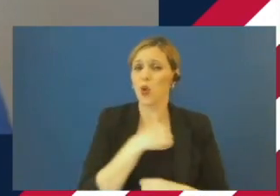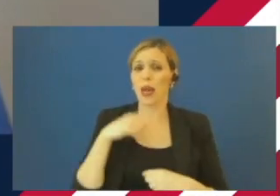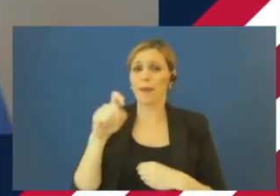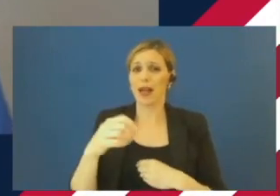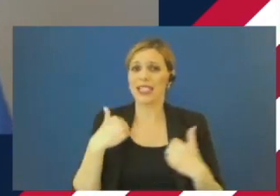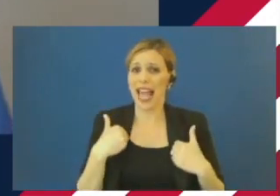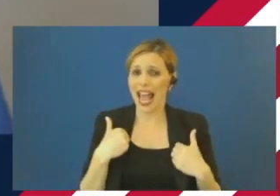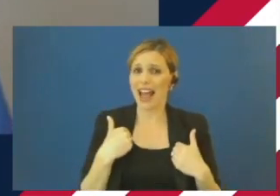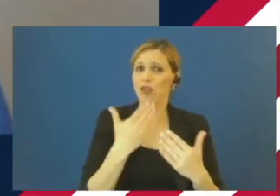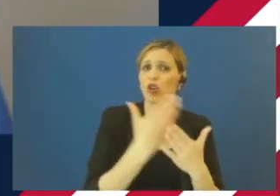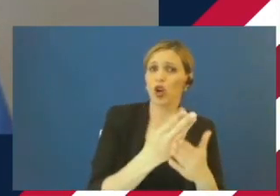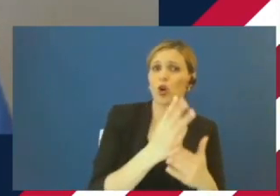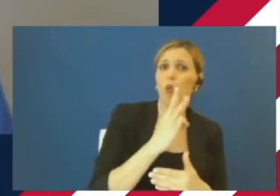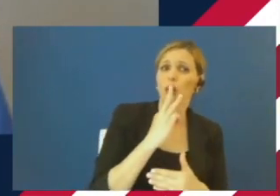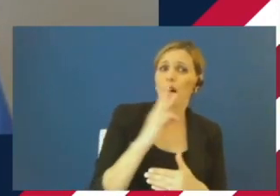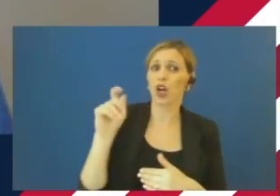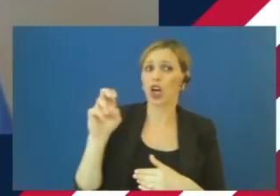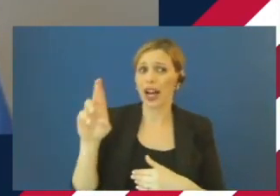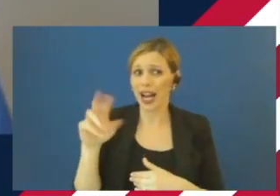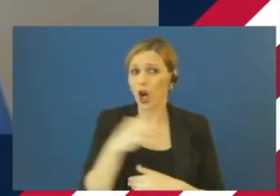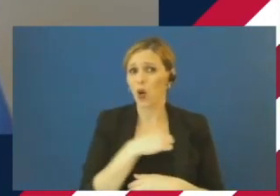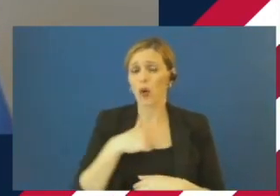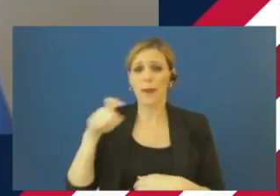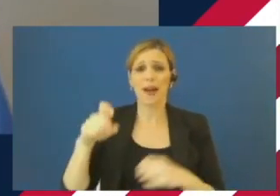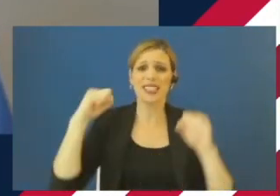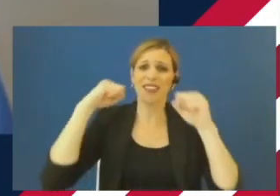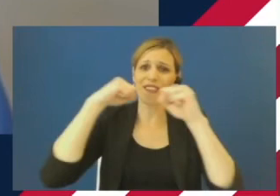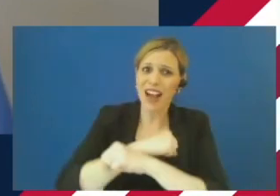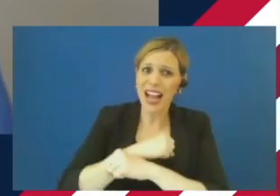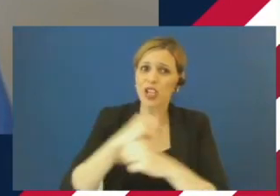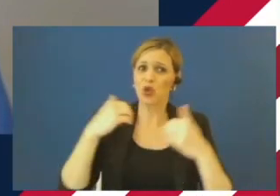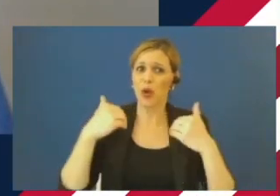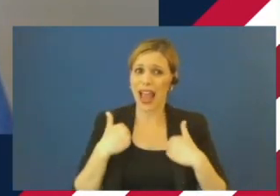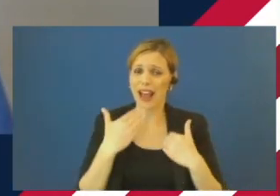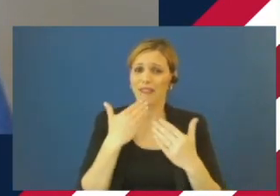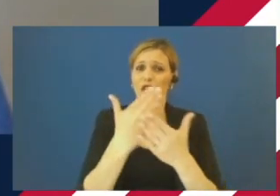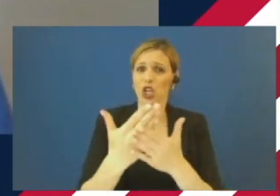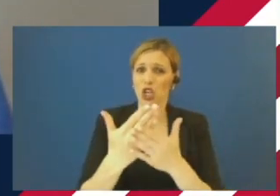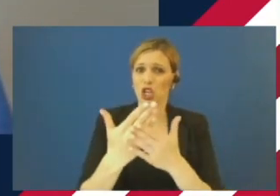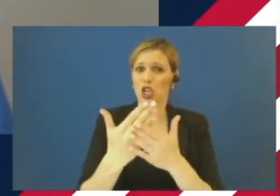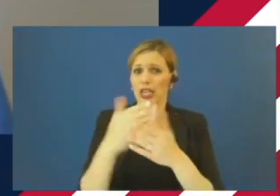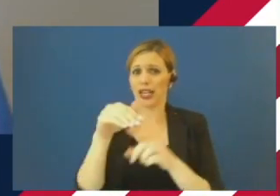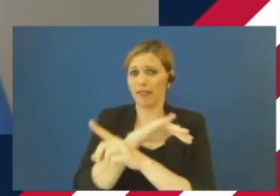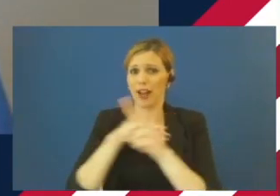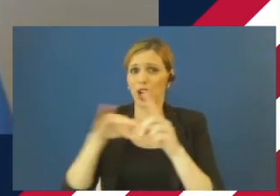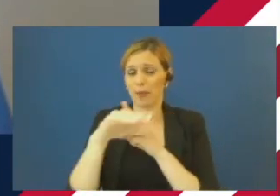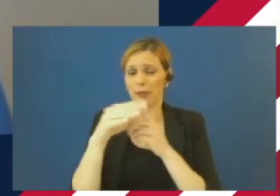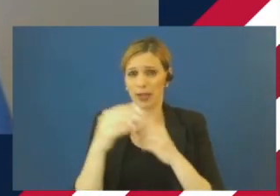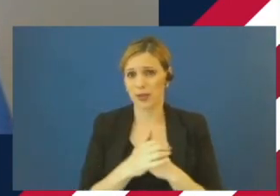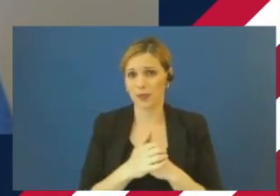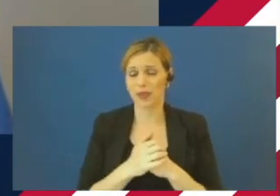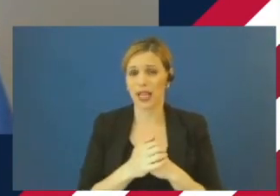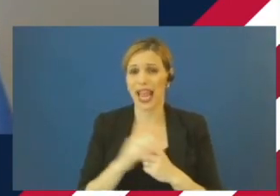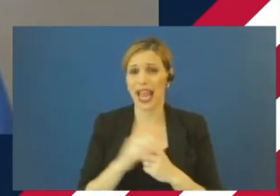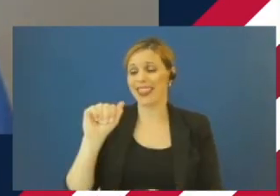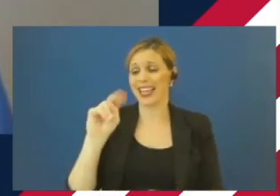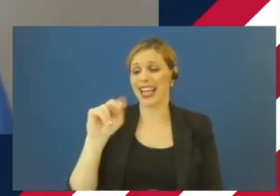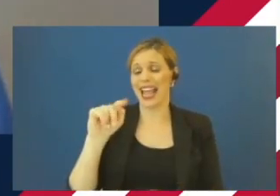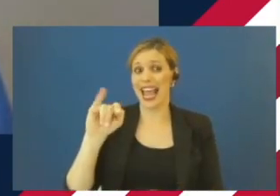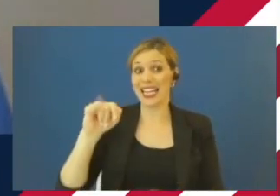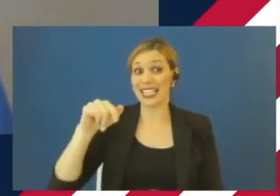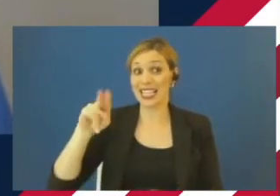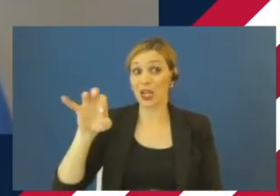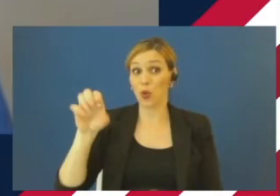and funding to address the public lands maintenance backlog. We oppose the repeal of the Antiquities Act and support efforts to